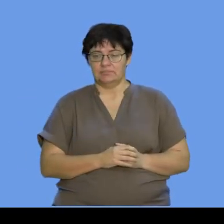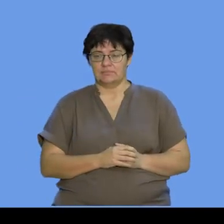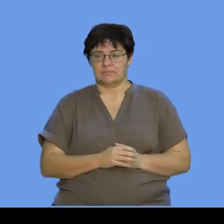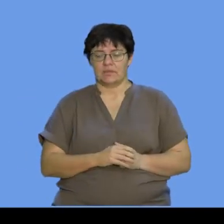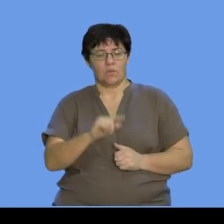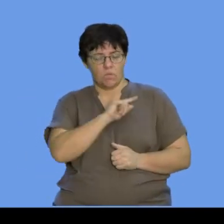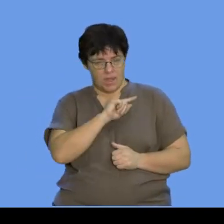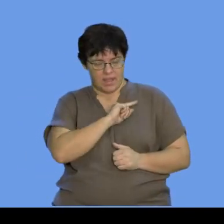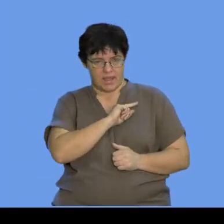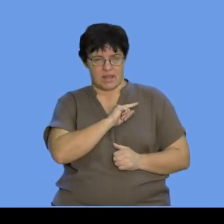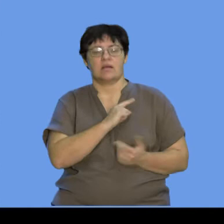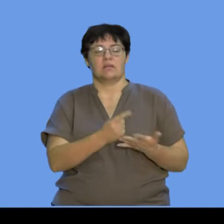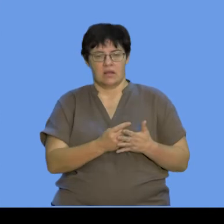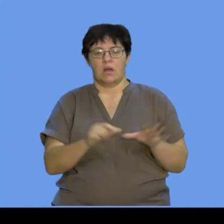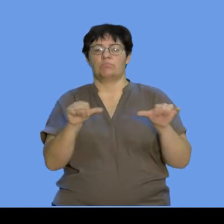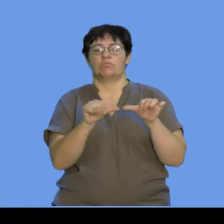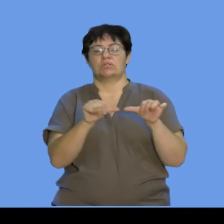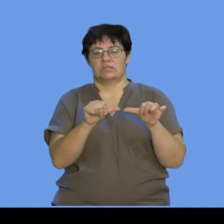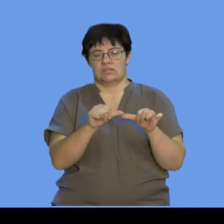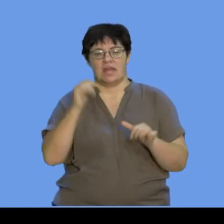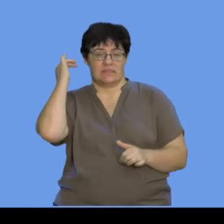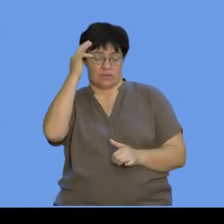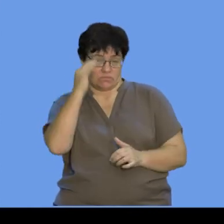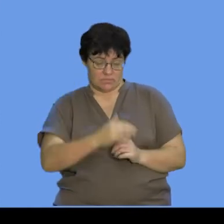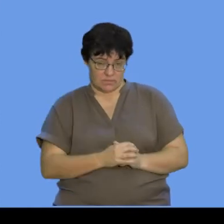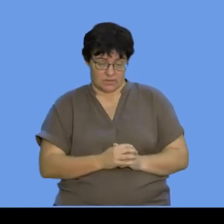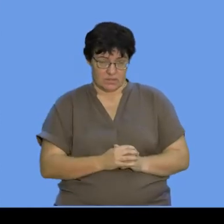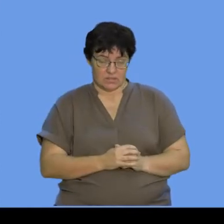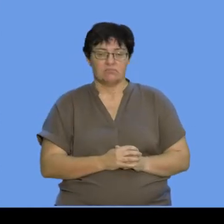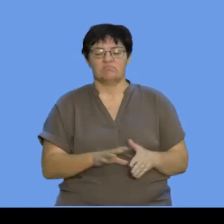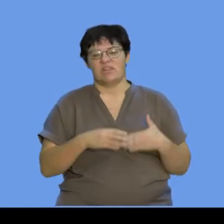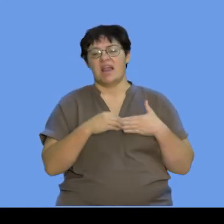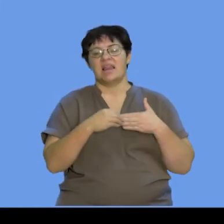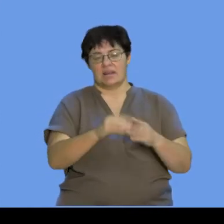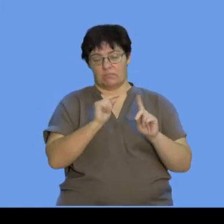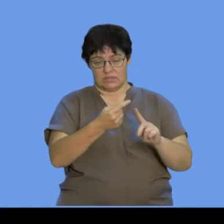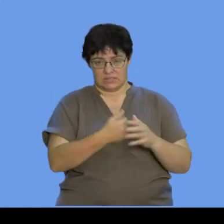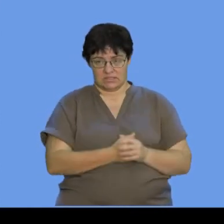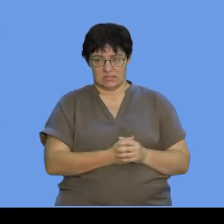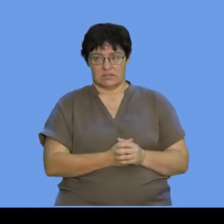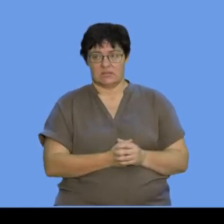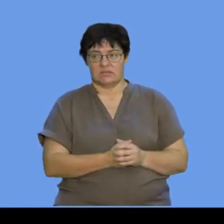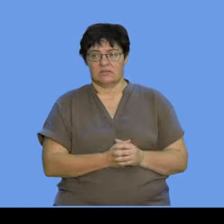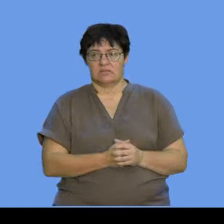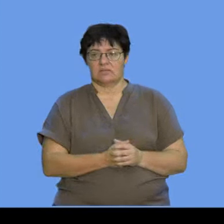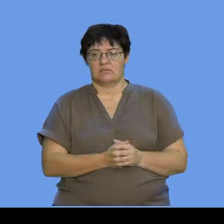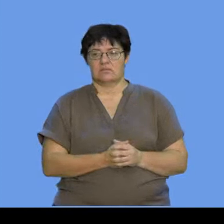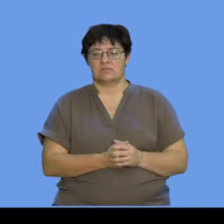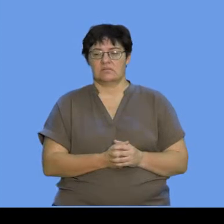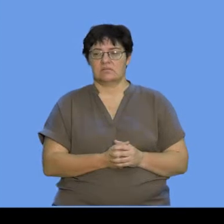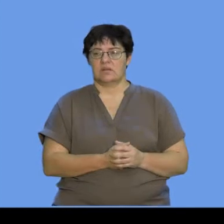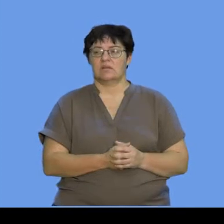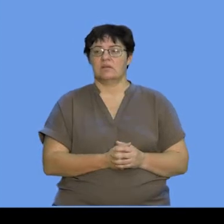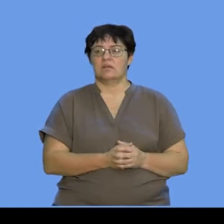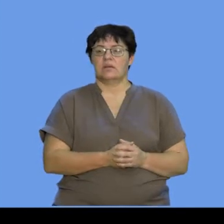side. Why? Because of the proportionality theorem. So that's our leading point there. So I'm definitely going to